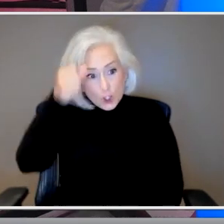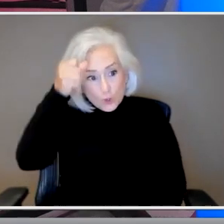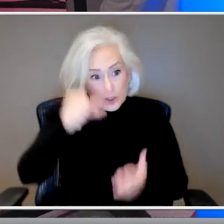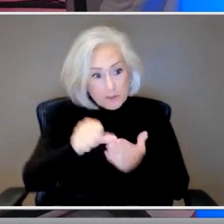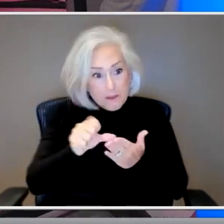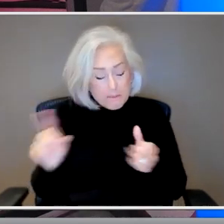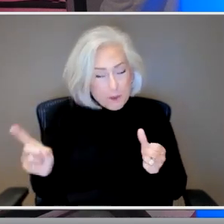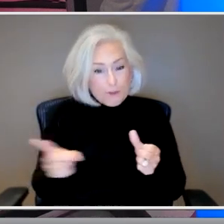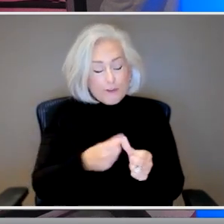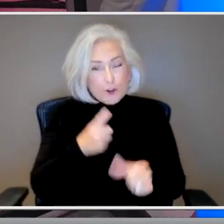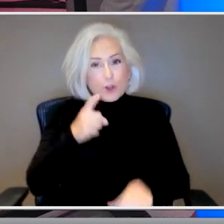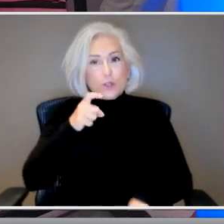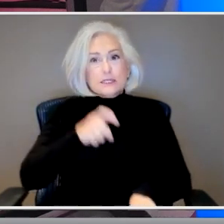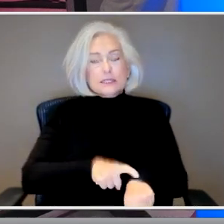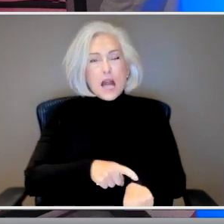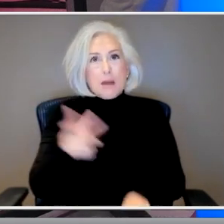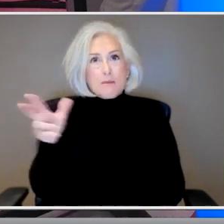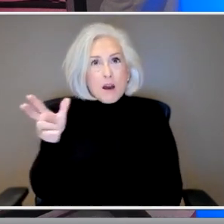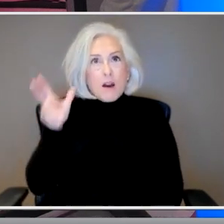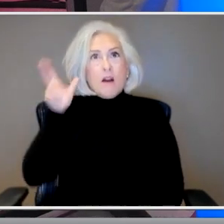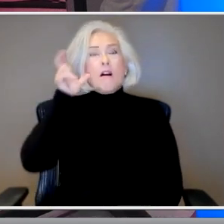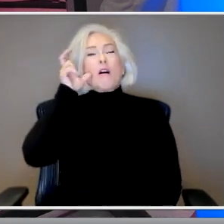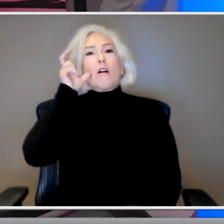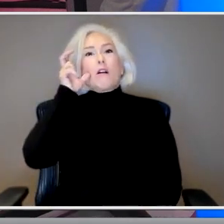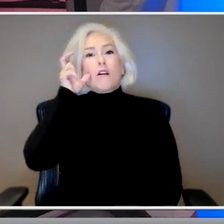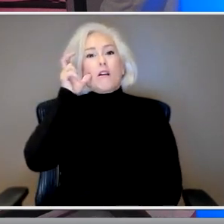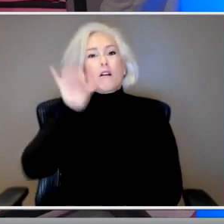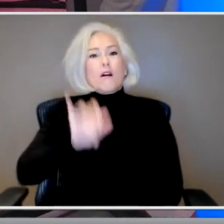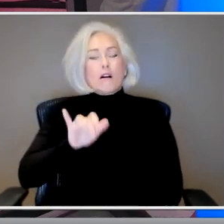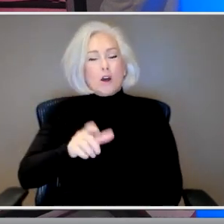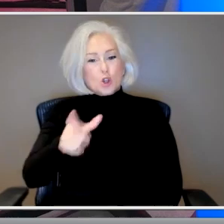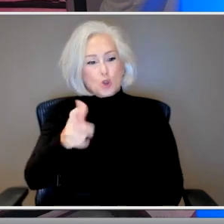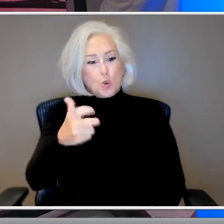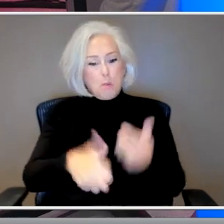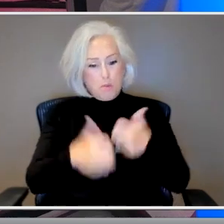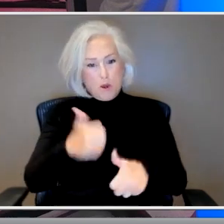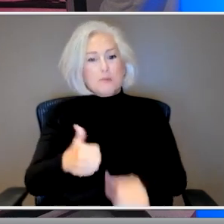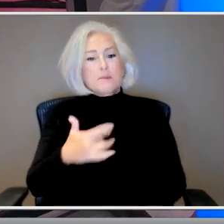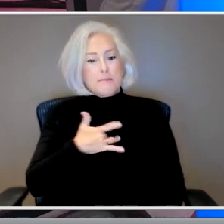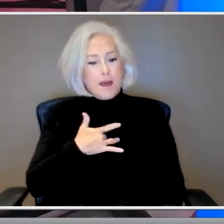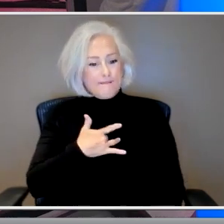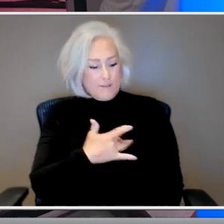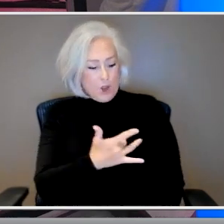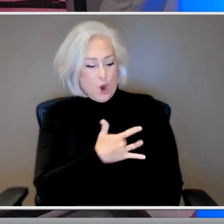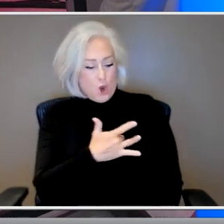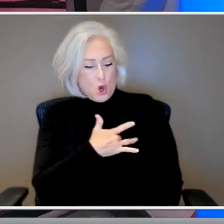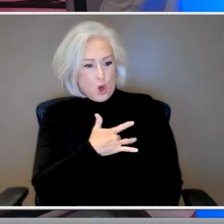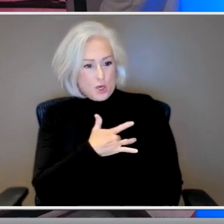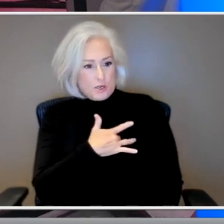feelings when you were told you've got a problem, a blockage, you need to go to the emergency department?